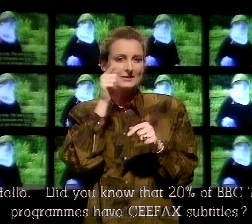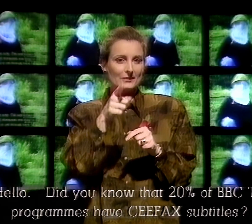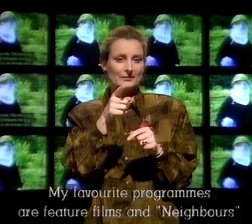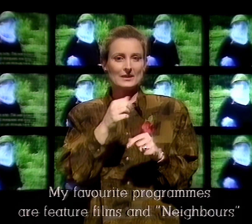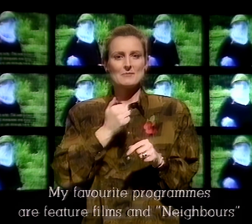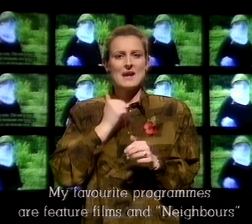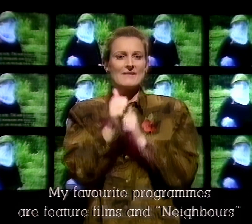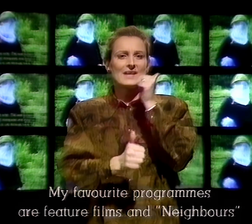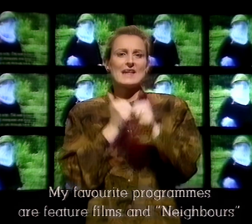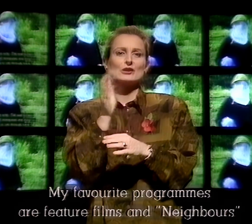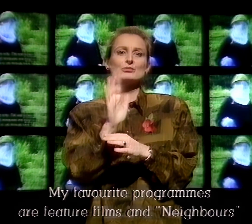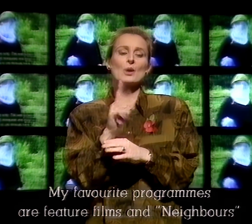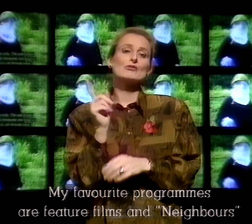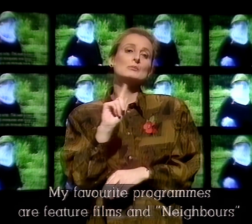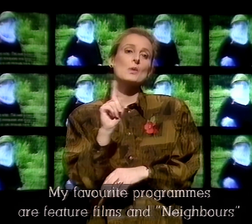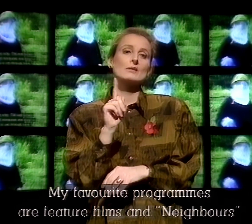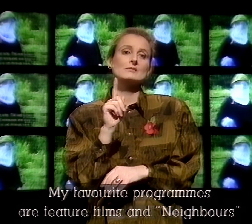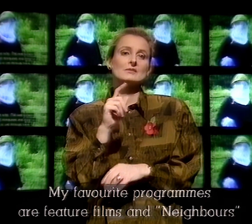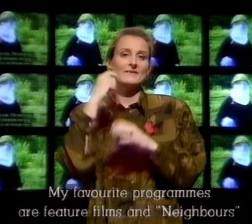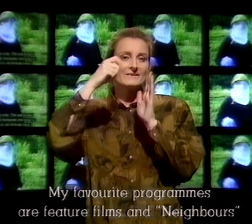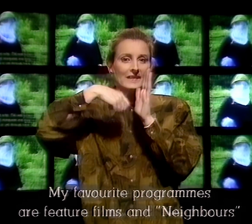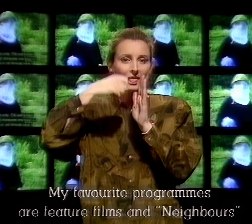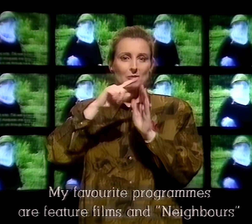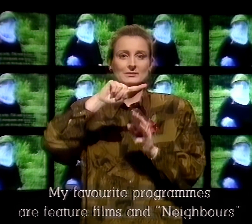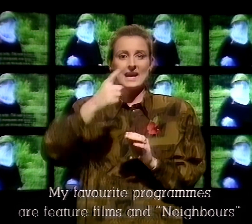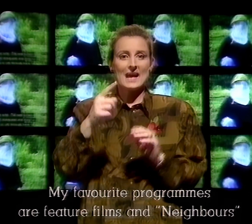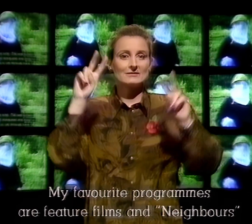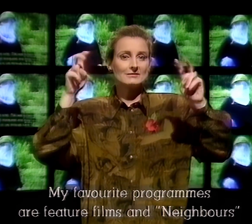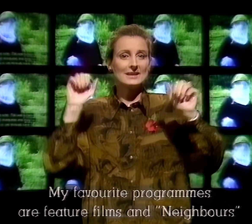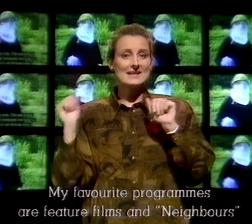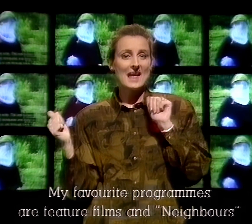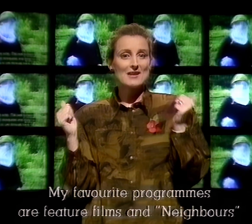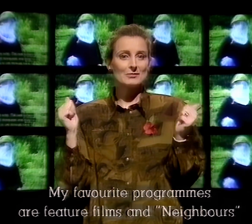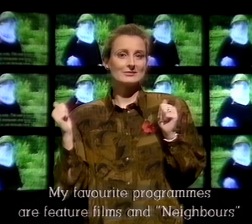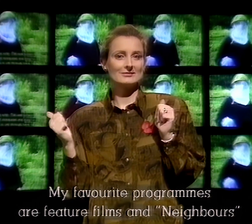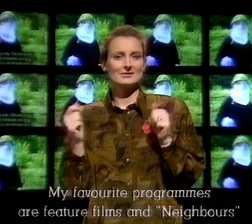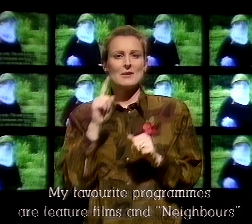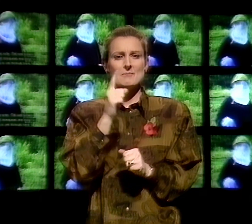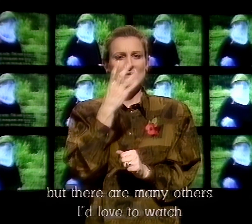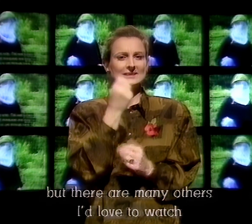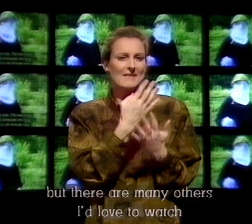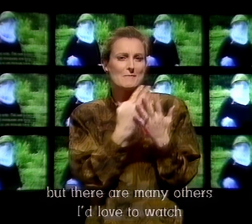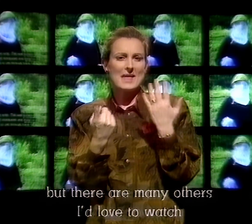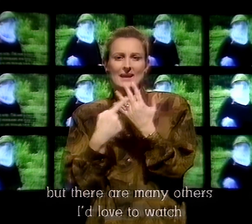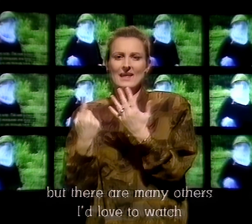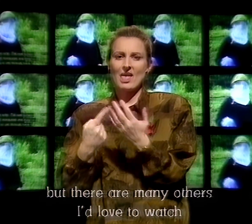CFAX subtitles? My favourite programmes are feature films and Neighbours. But there are many, many others I'd